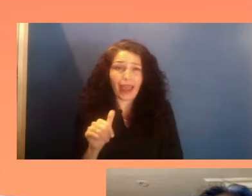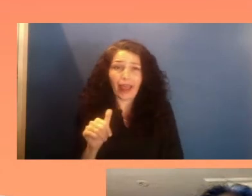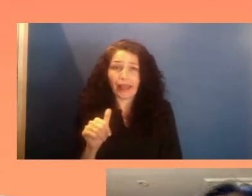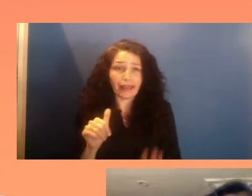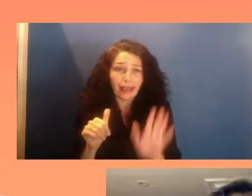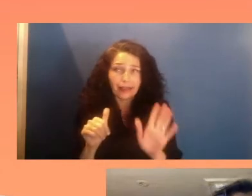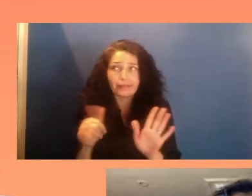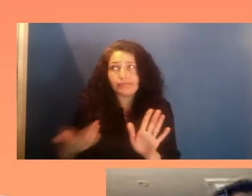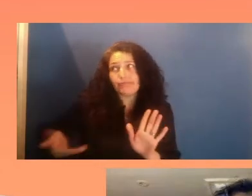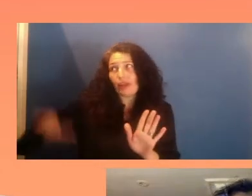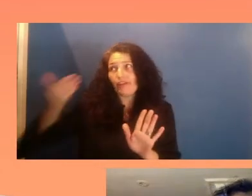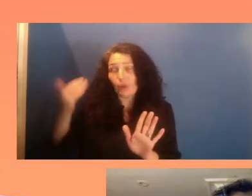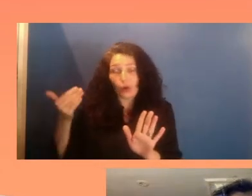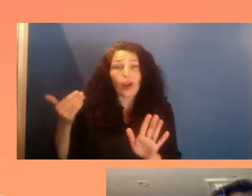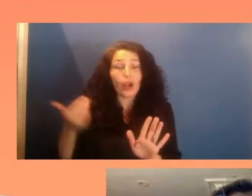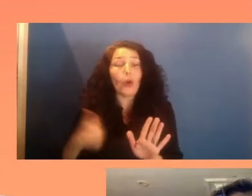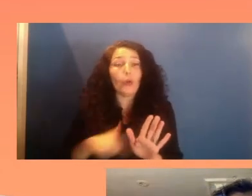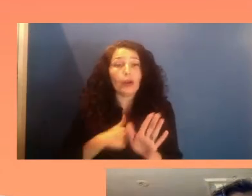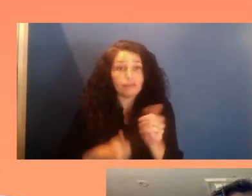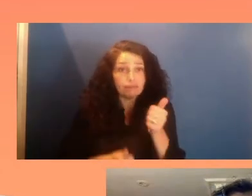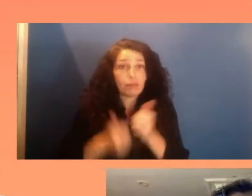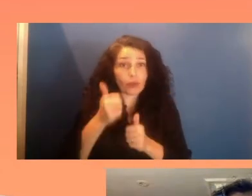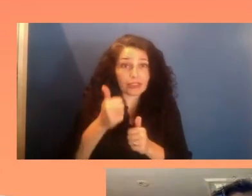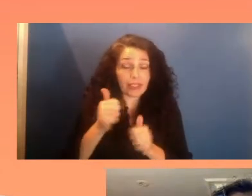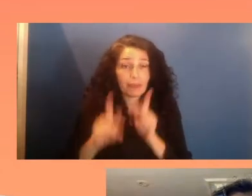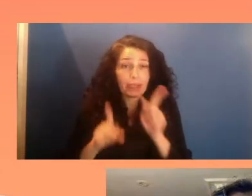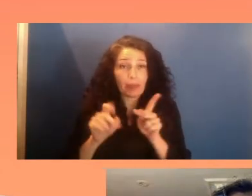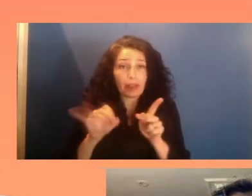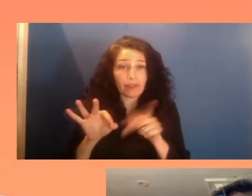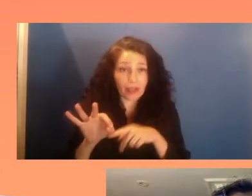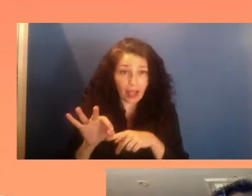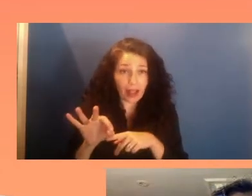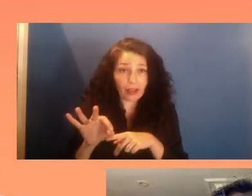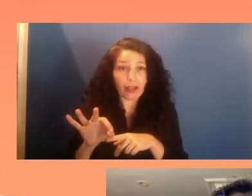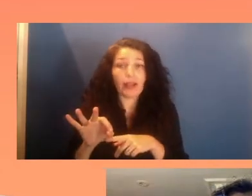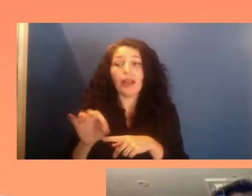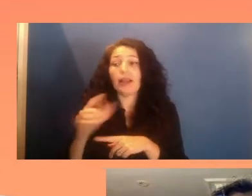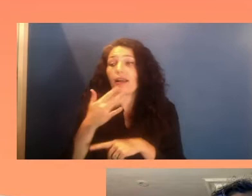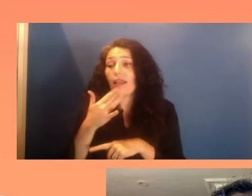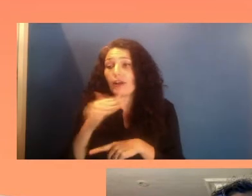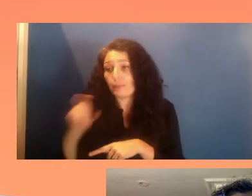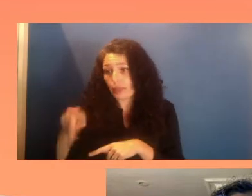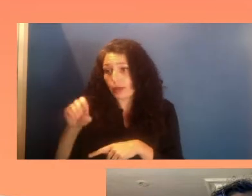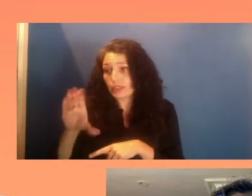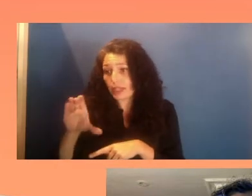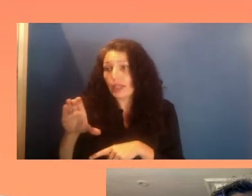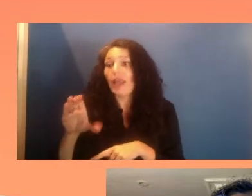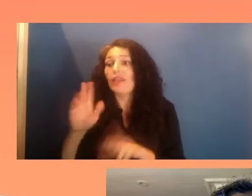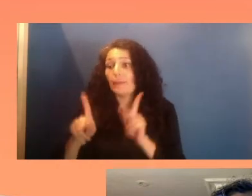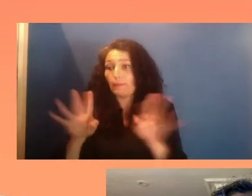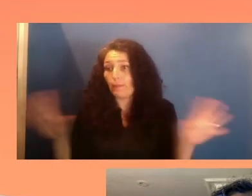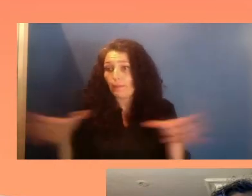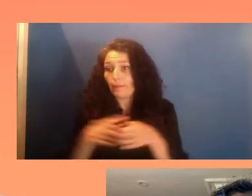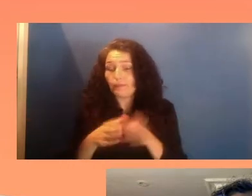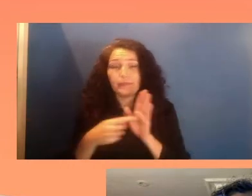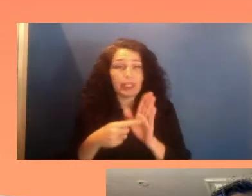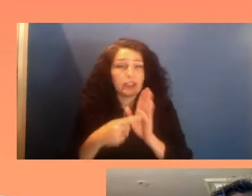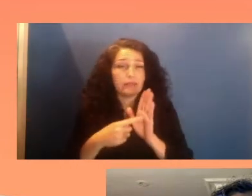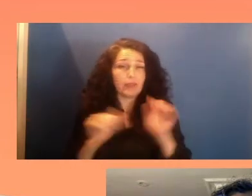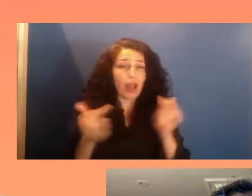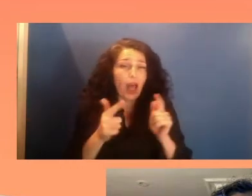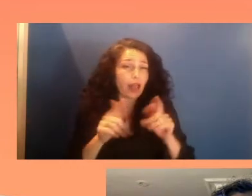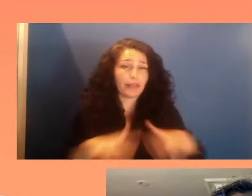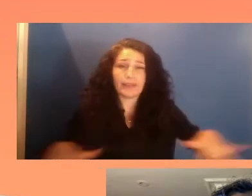being a majority people of color population. And that needs to be reflected in all of these spaces and all of